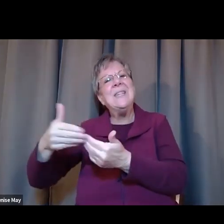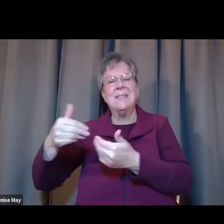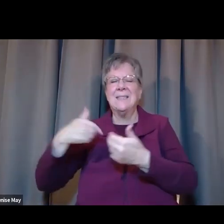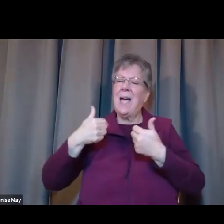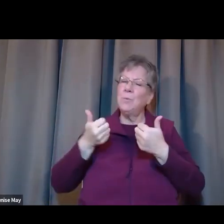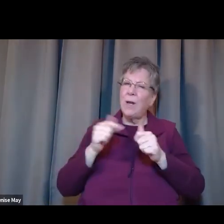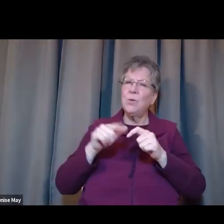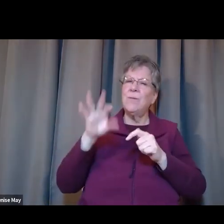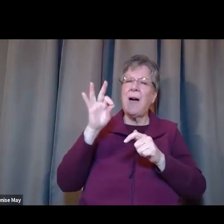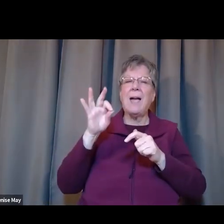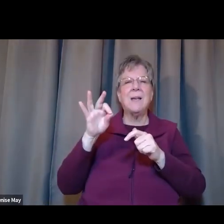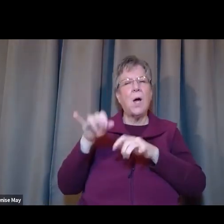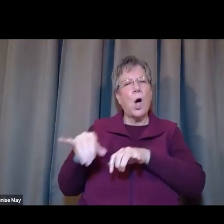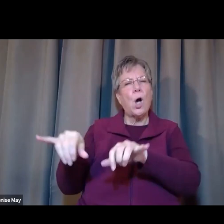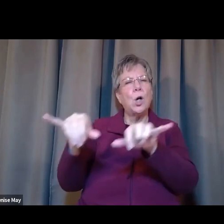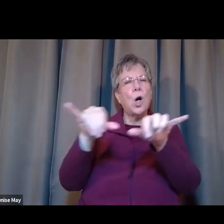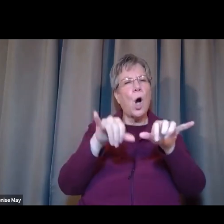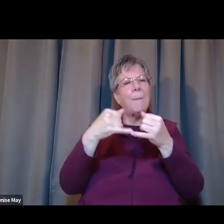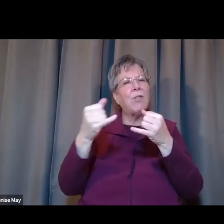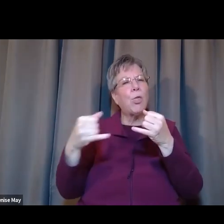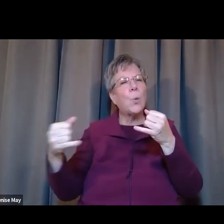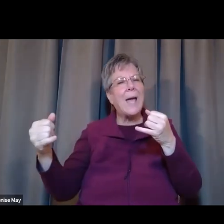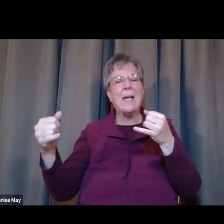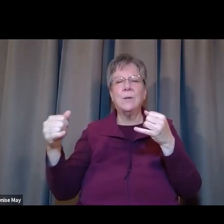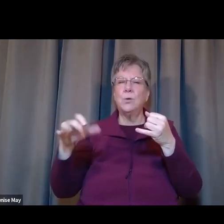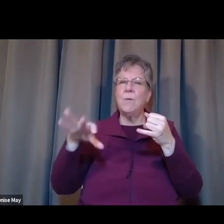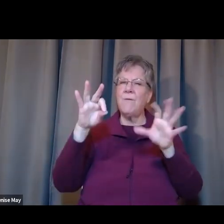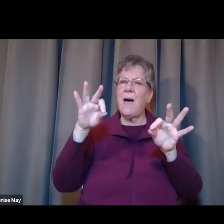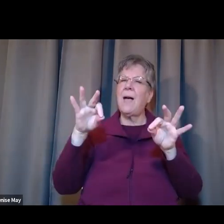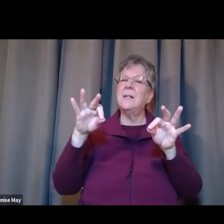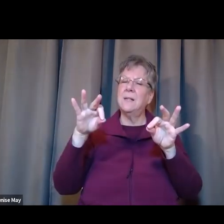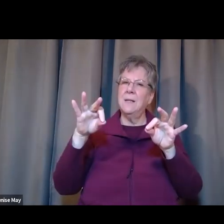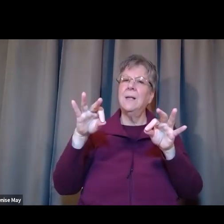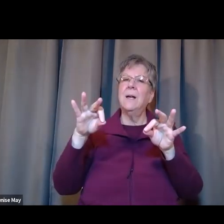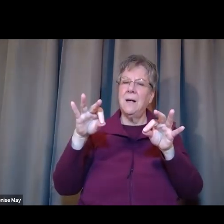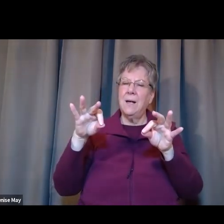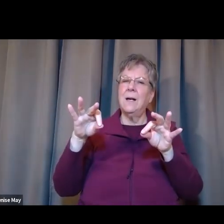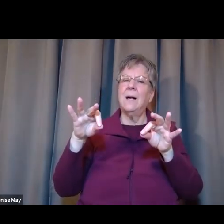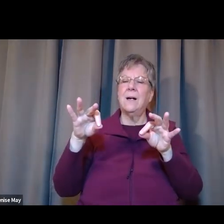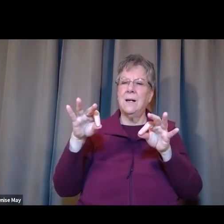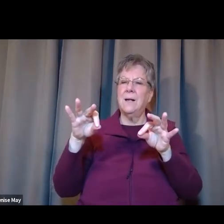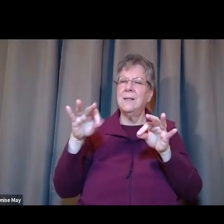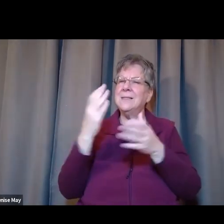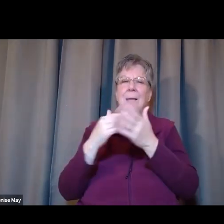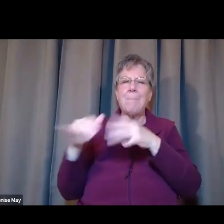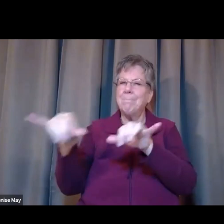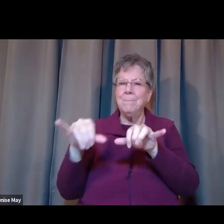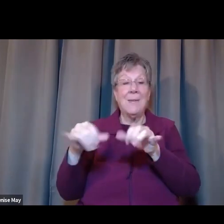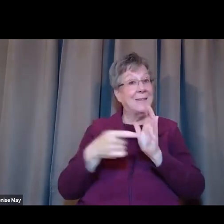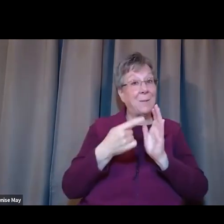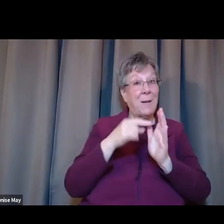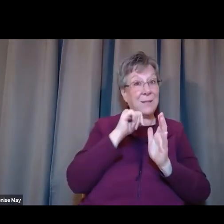maybe construct a coherence and a logic to it that doesn't necessarily exist sometimes. Okay, so with that in